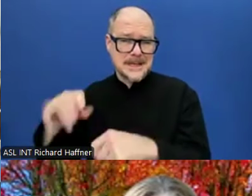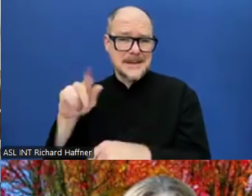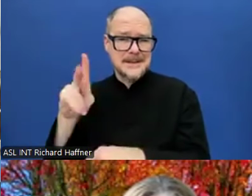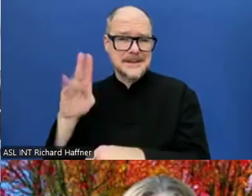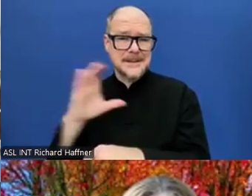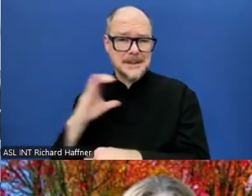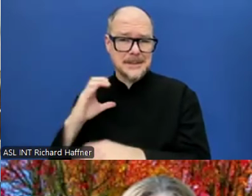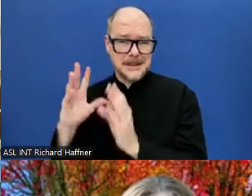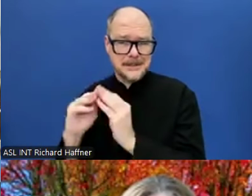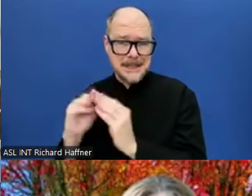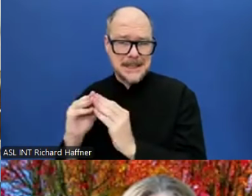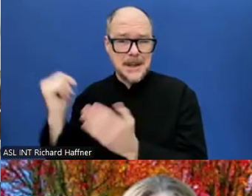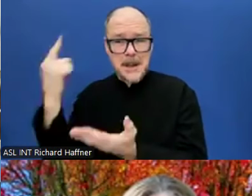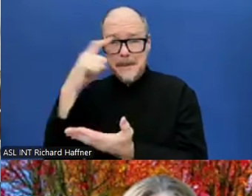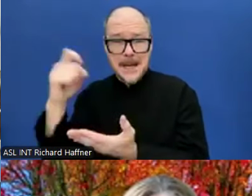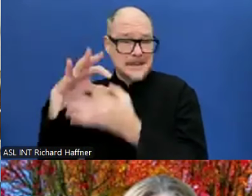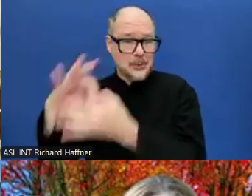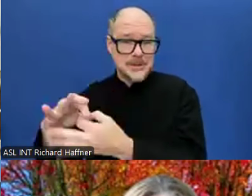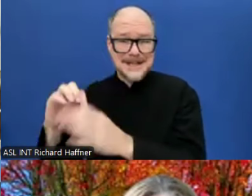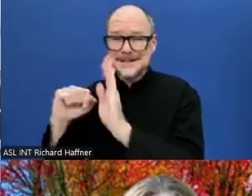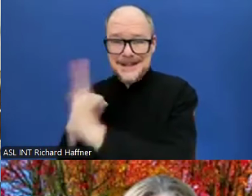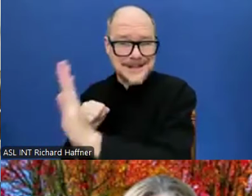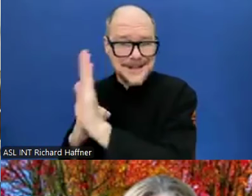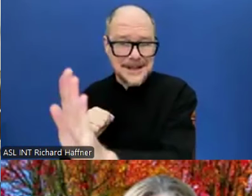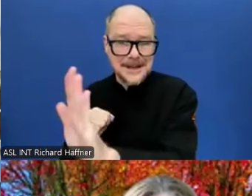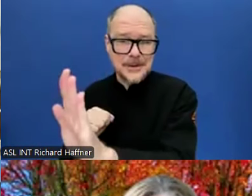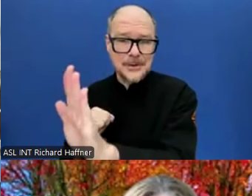meeting because it pertains to their